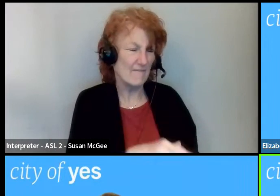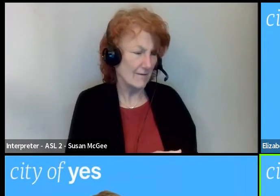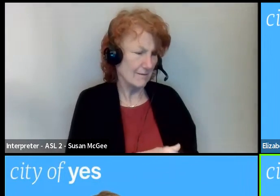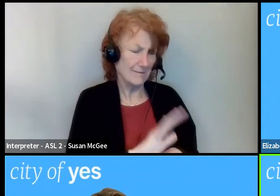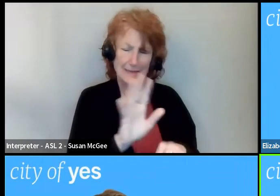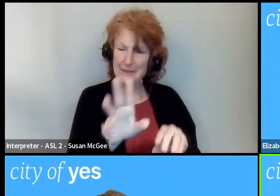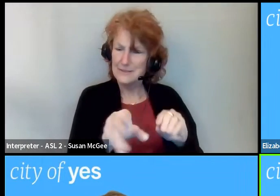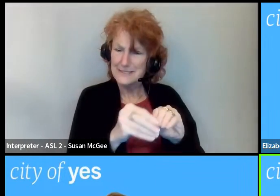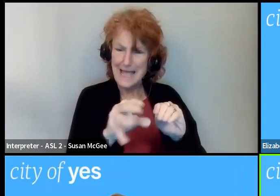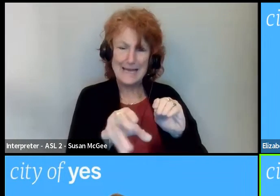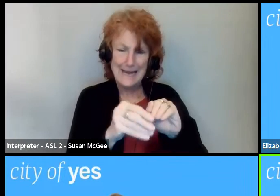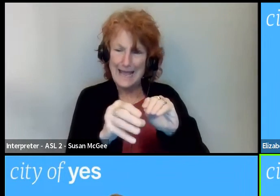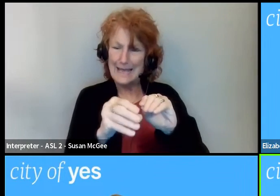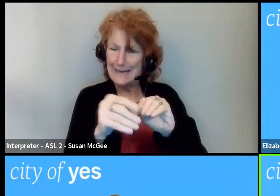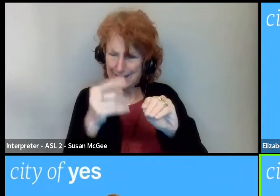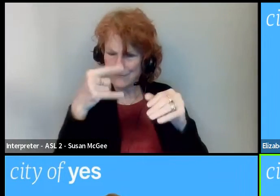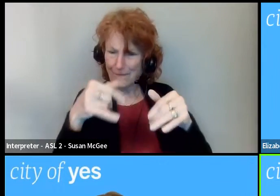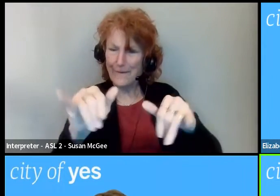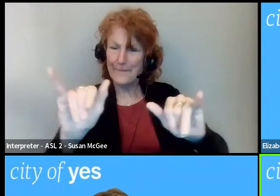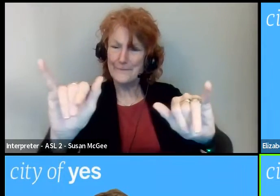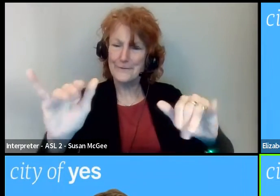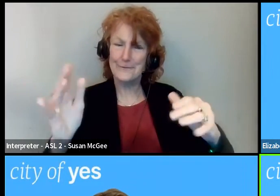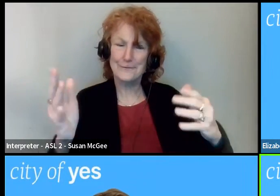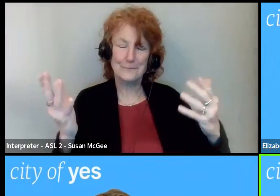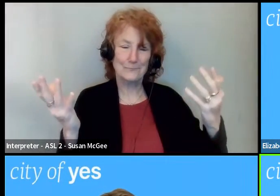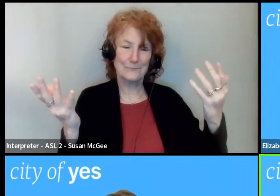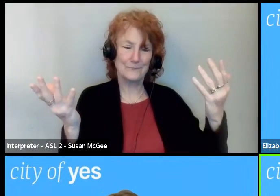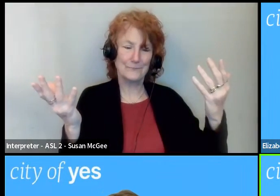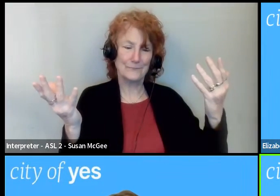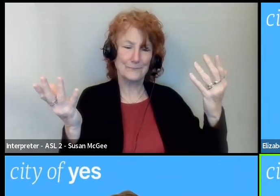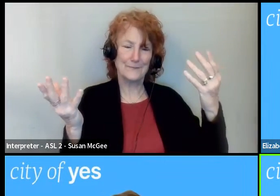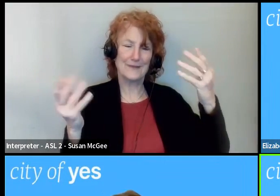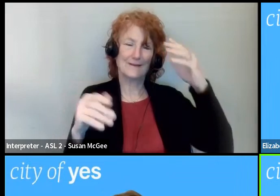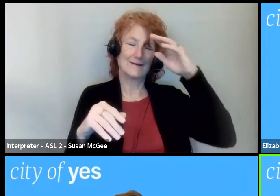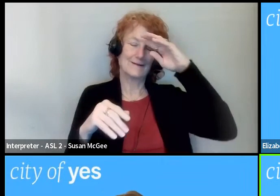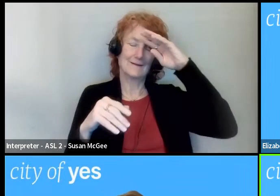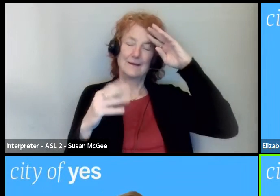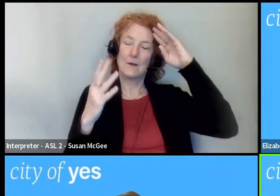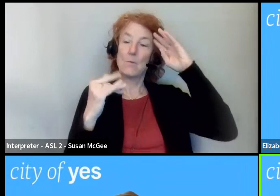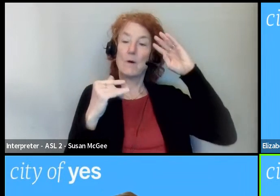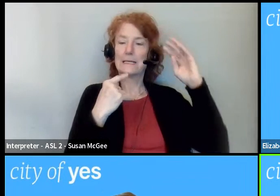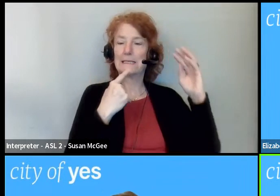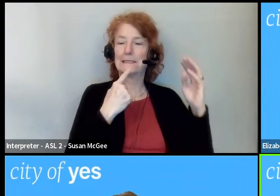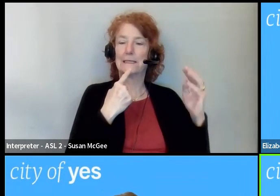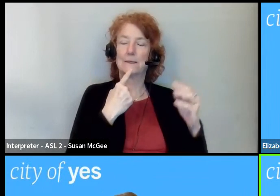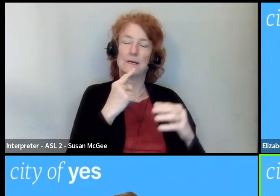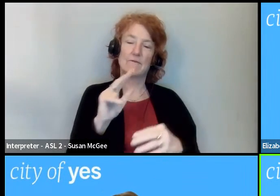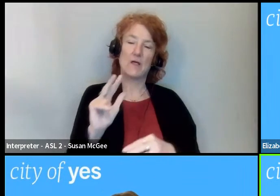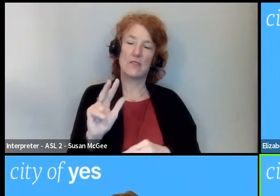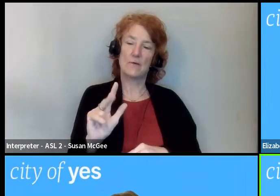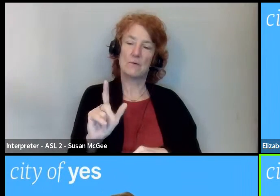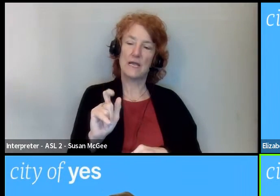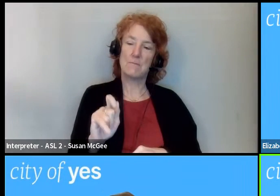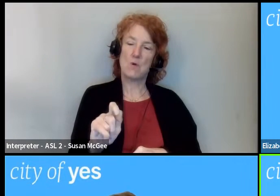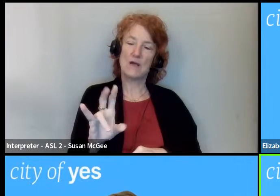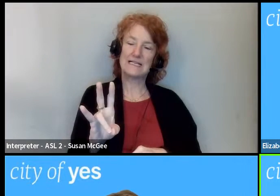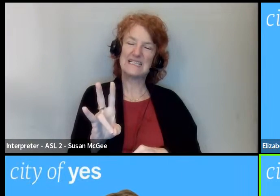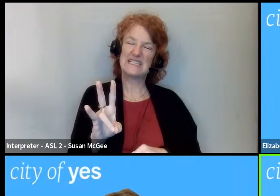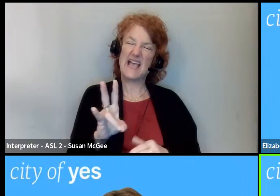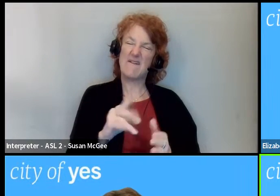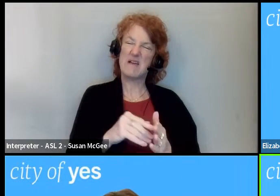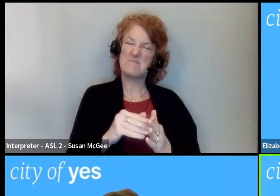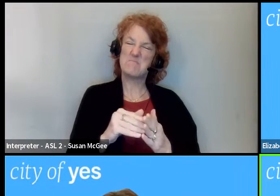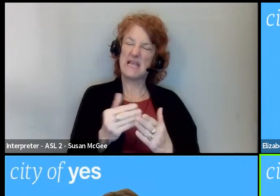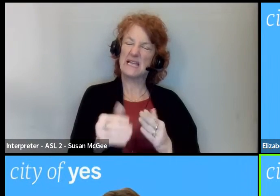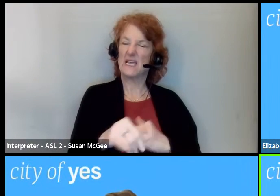forever? What's the point? Why not just say that we've got 3.7 million housing units and that's it? We